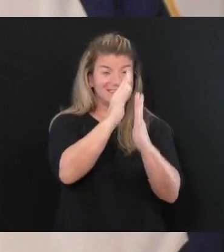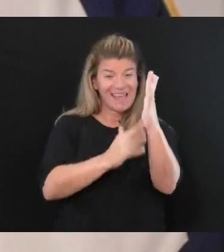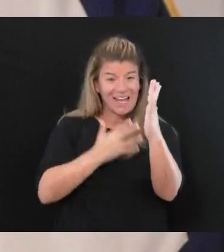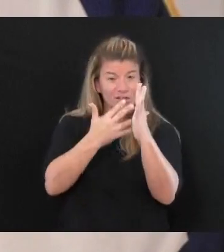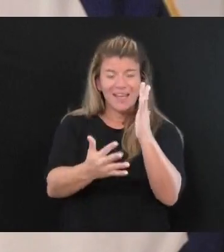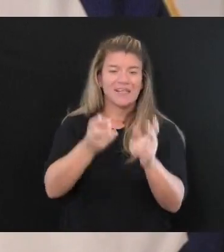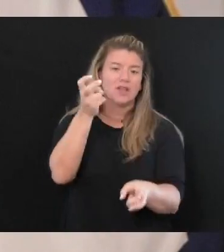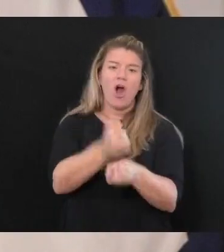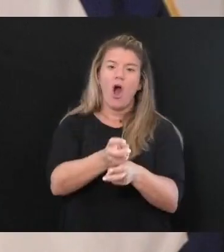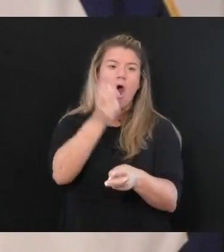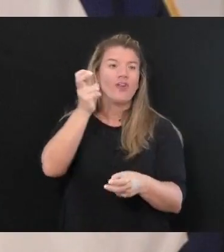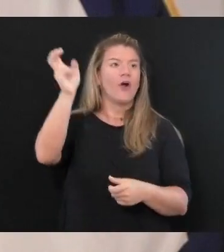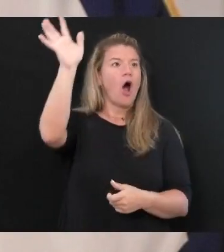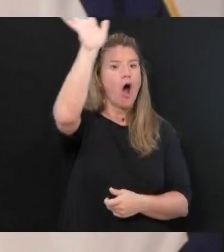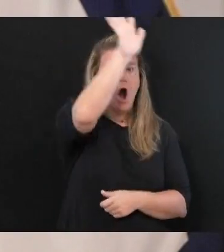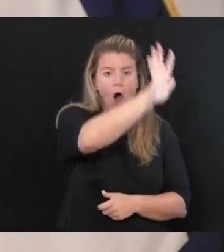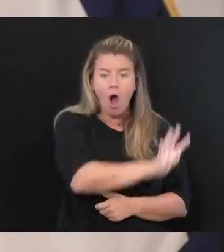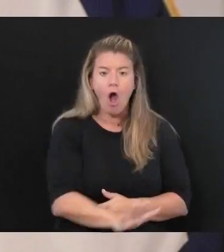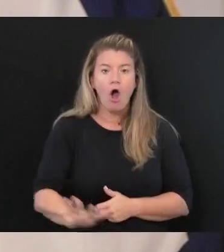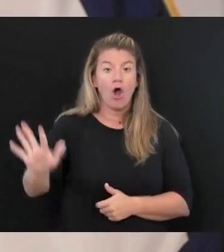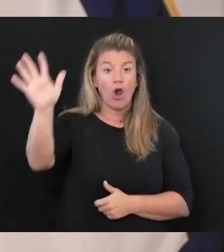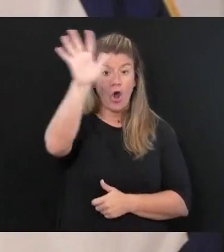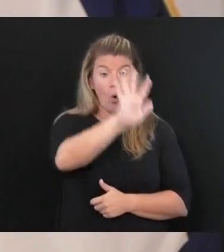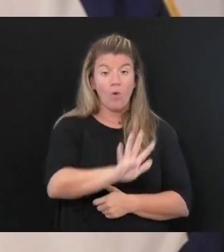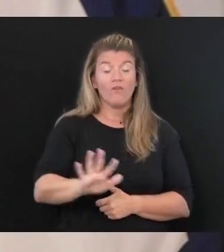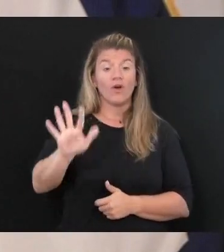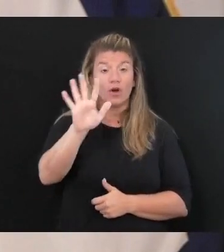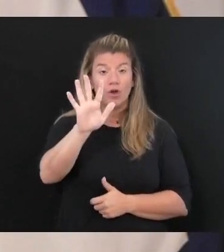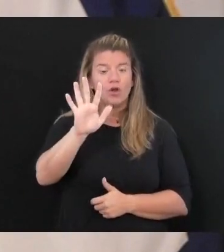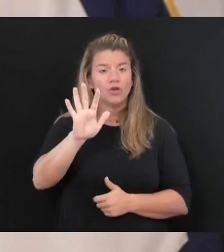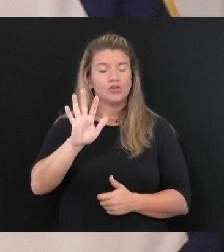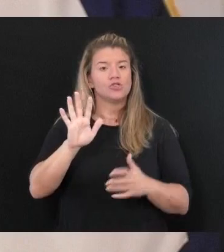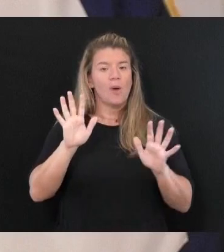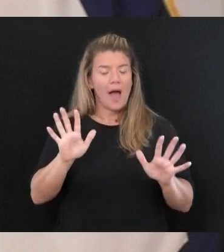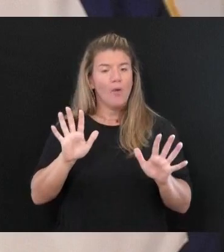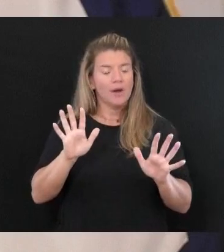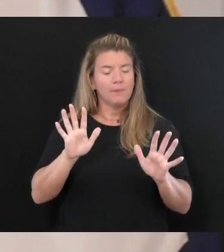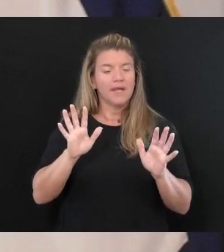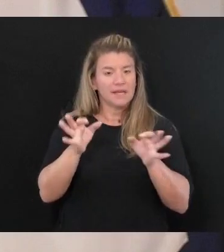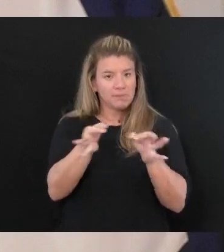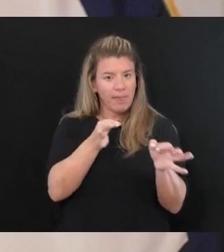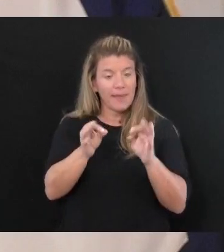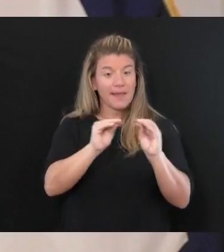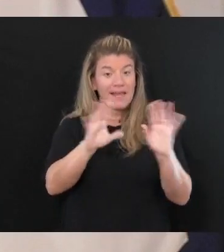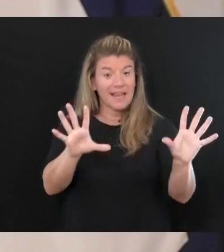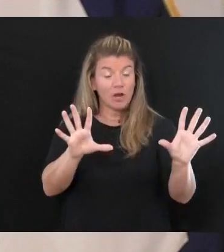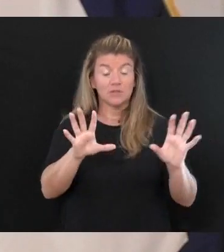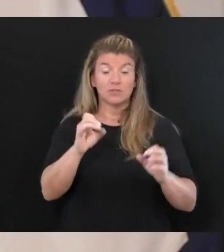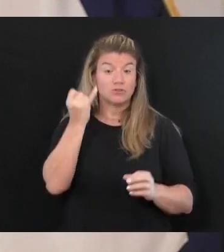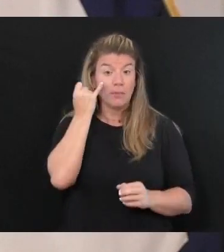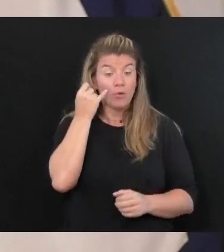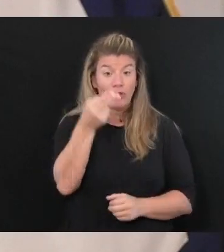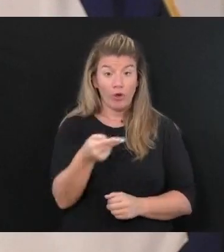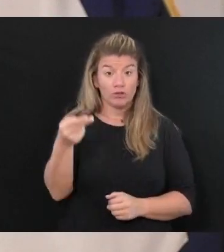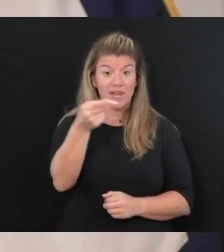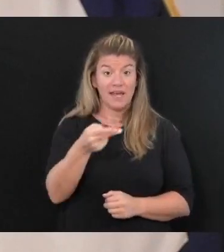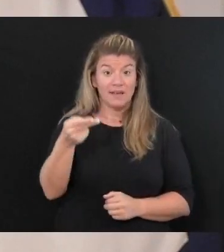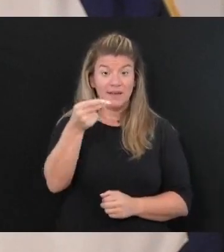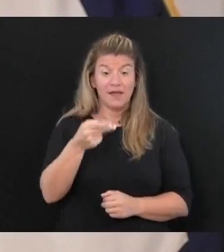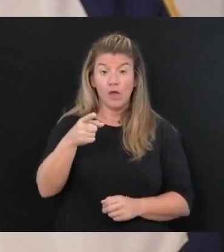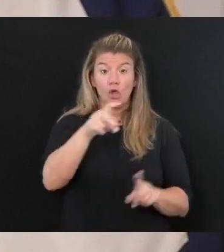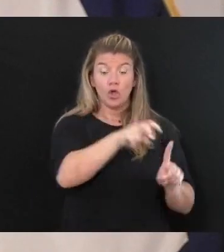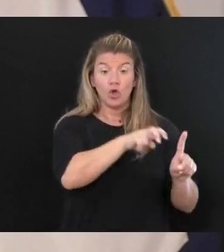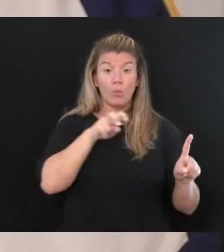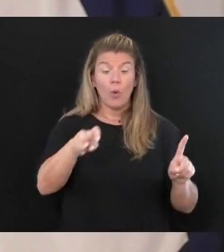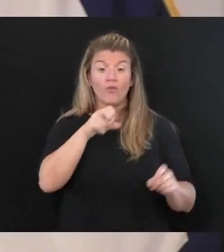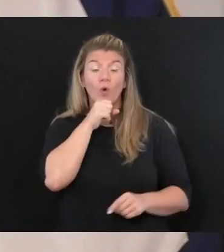too difficult and everything. And let me make it even more profound. If on Thursday you drifted into